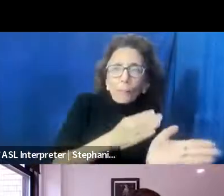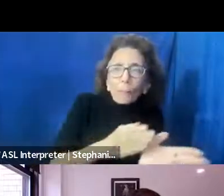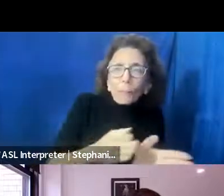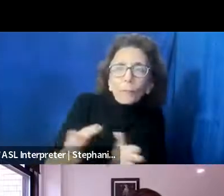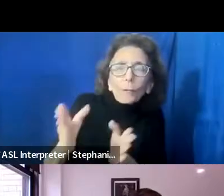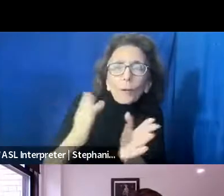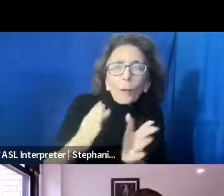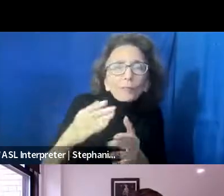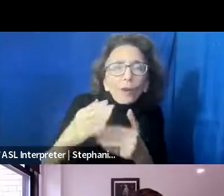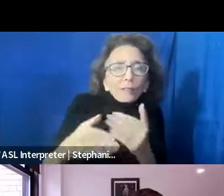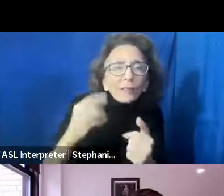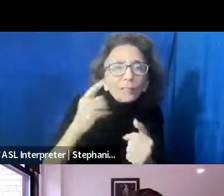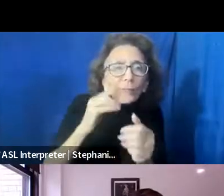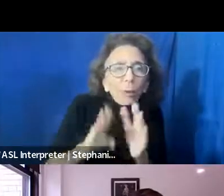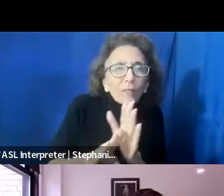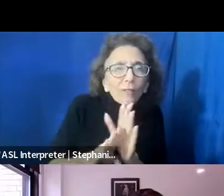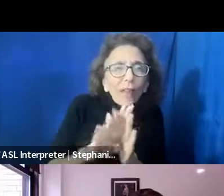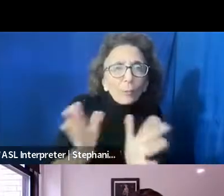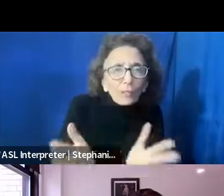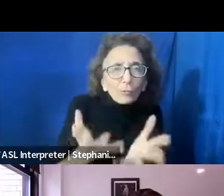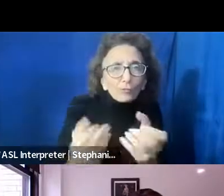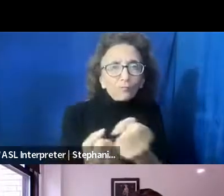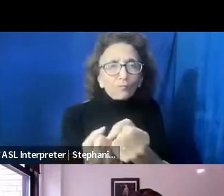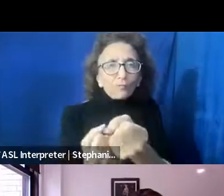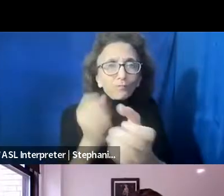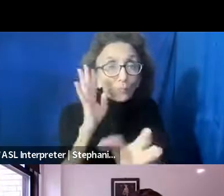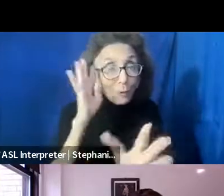creative work, and then also